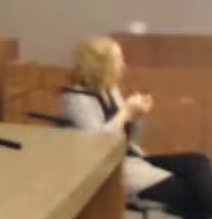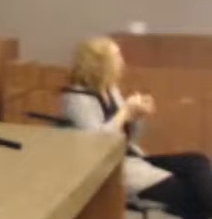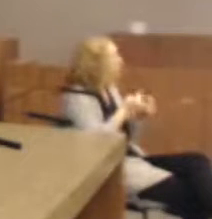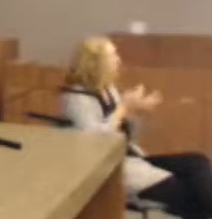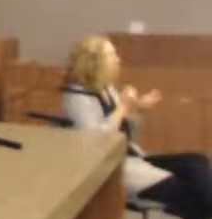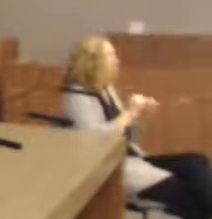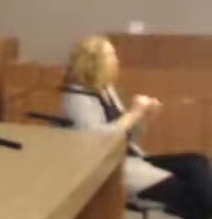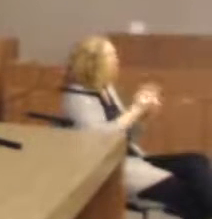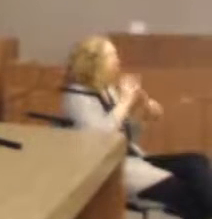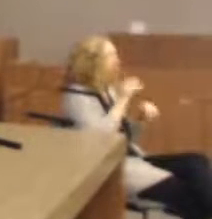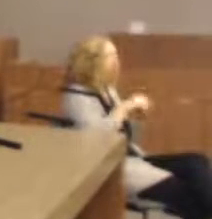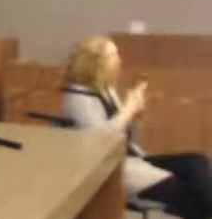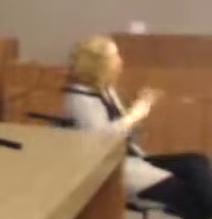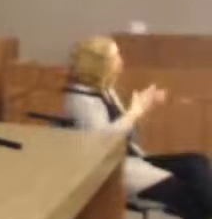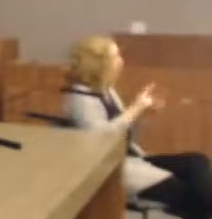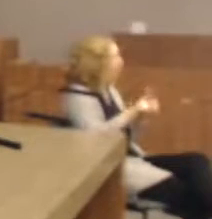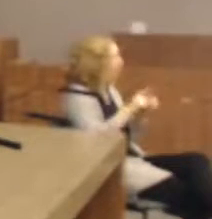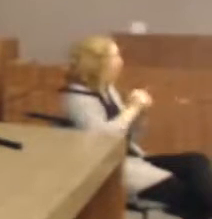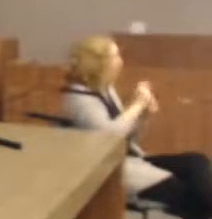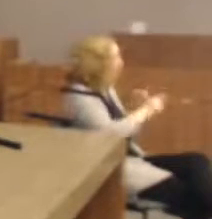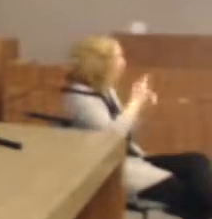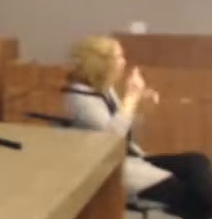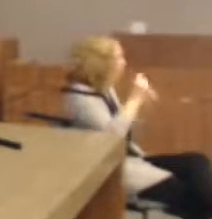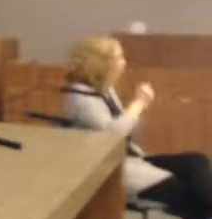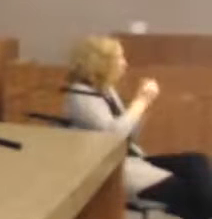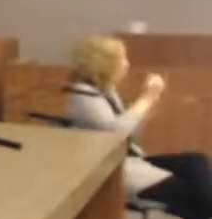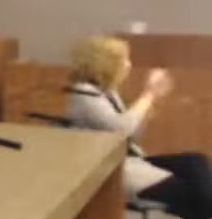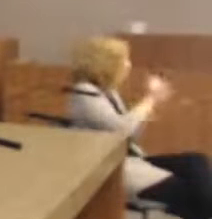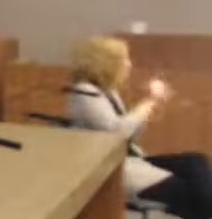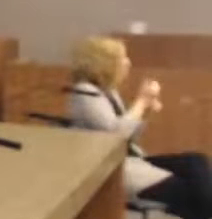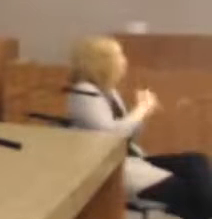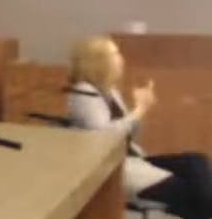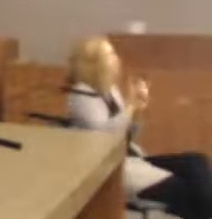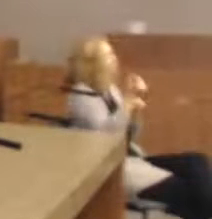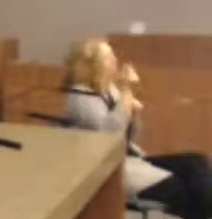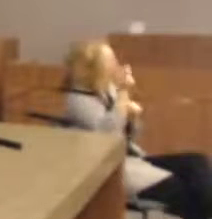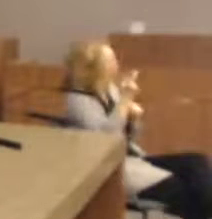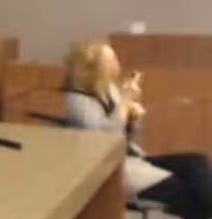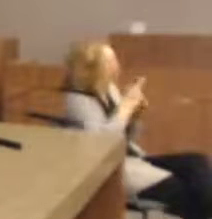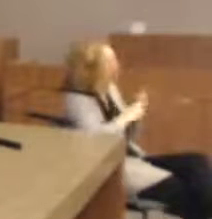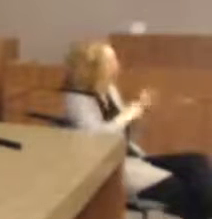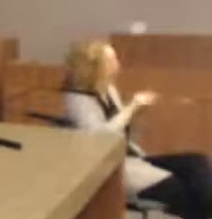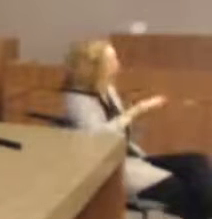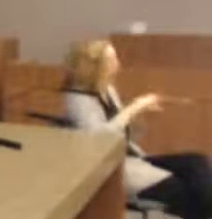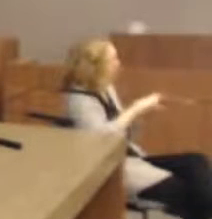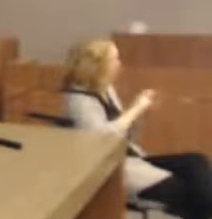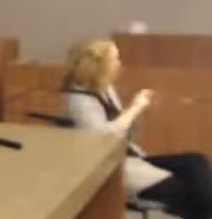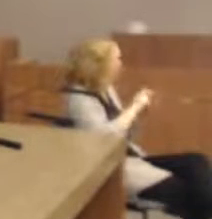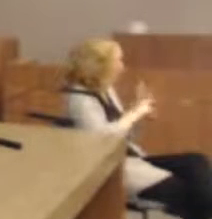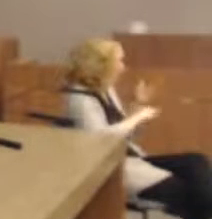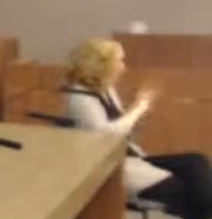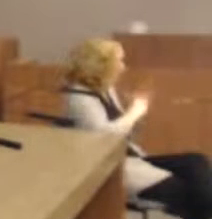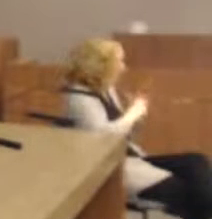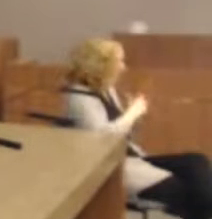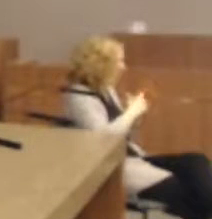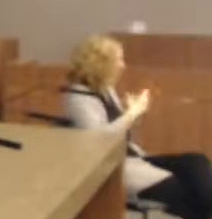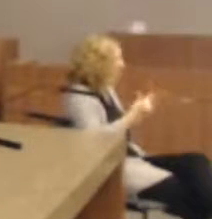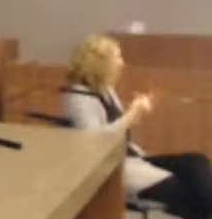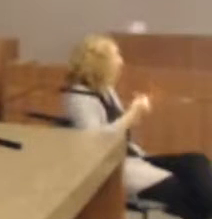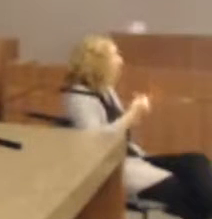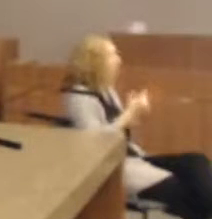about what happens for people with trauma so that everyone kind of understands what these behaviors mean and what the